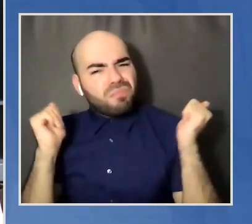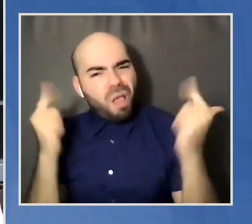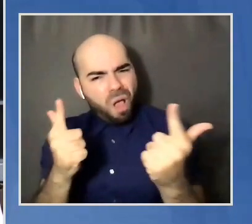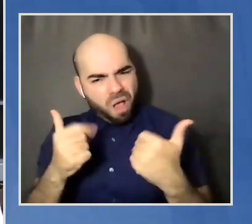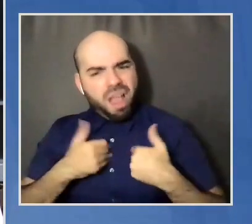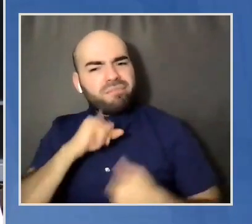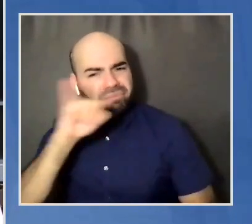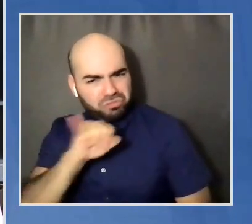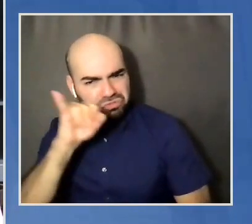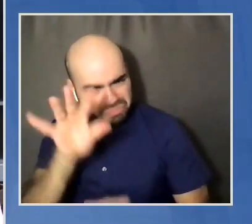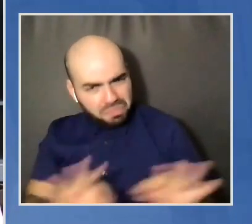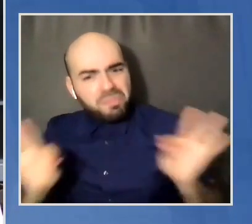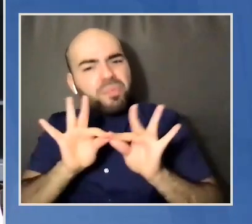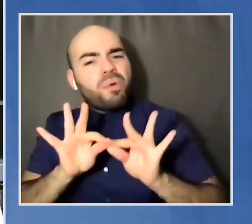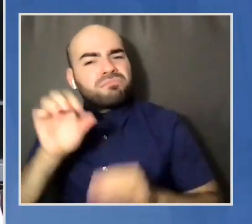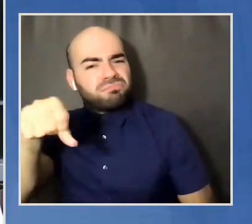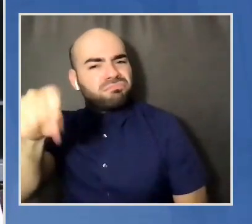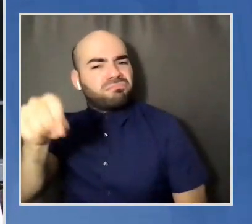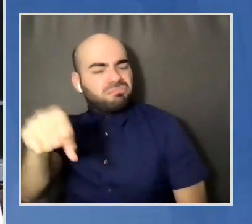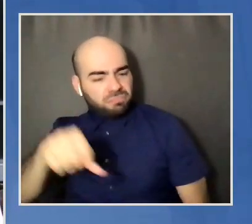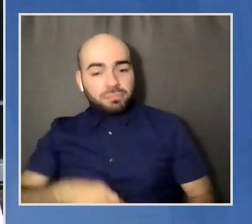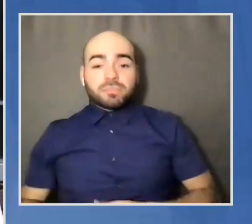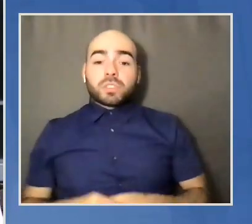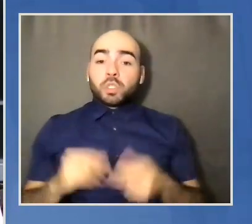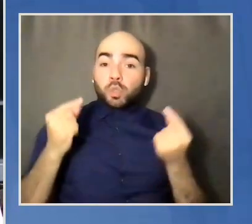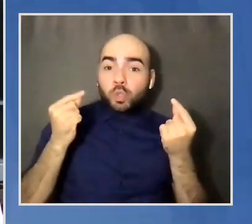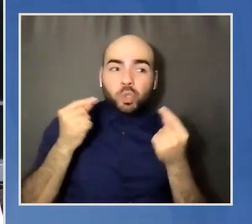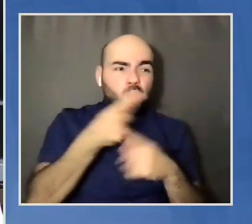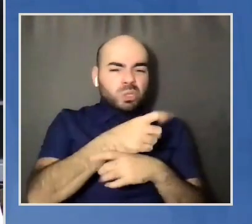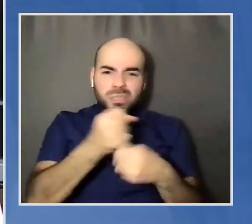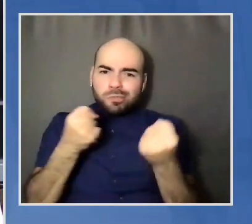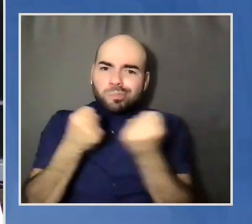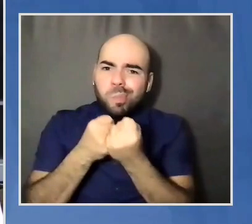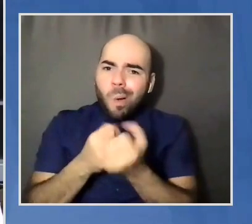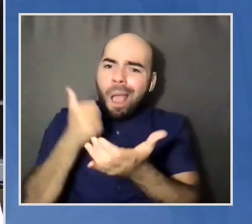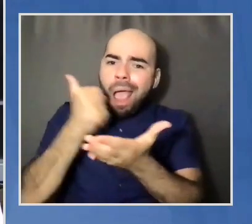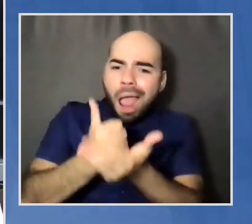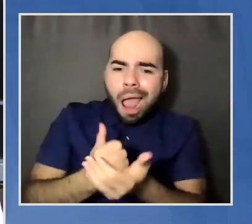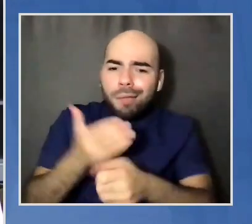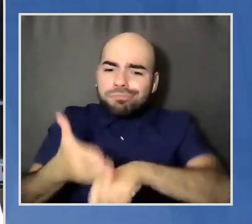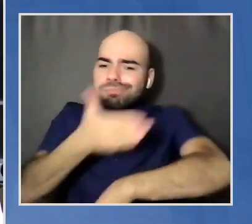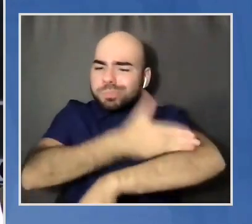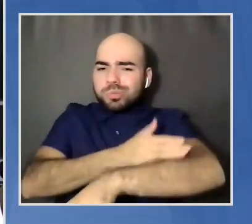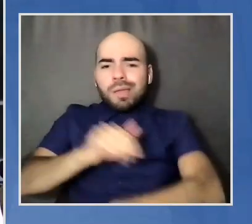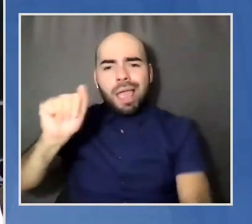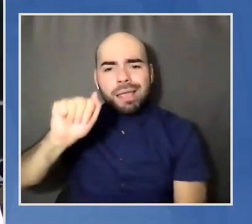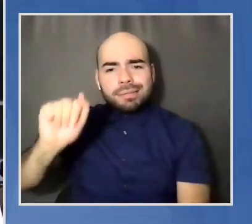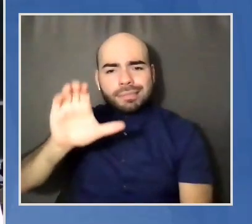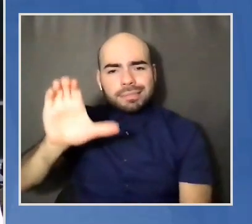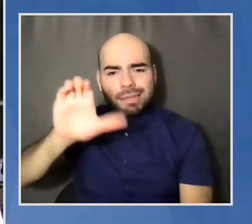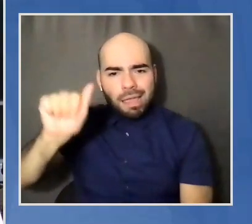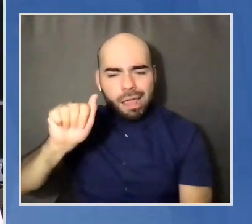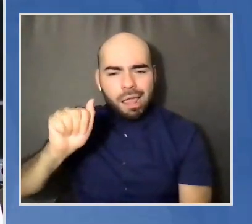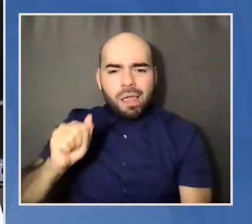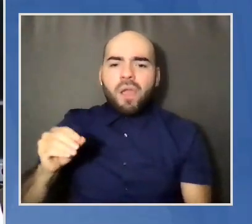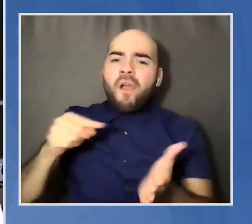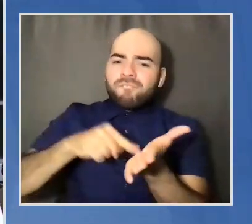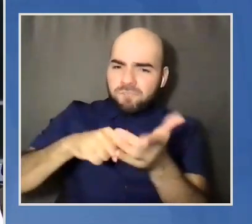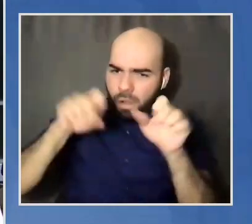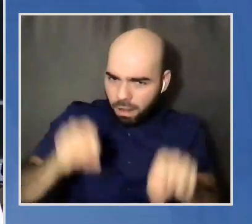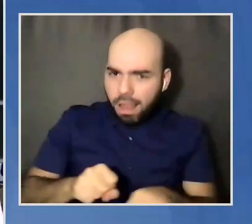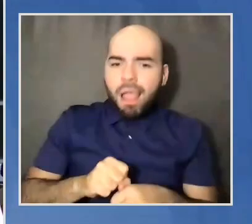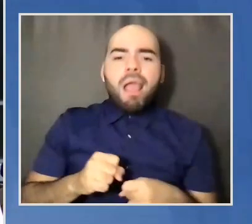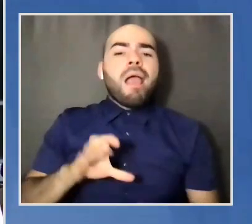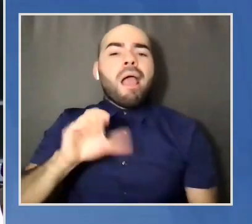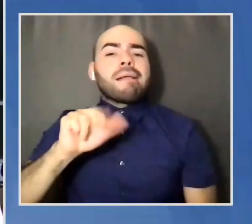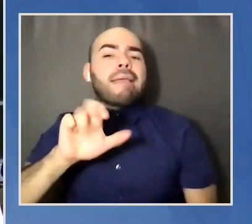And they have a plan to save the Affordable Care Act and build on it and improve it when you elect them. They will also